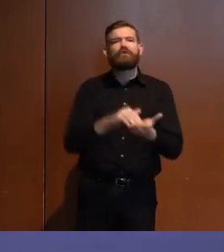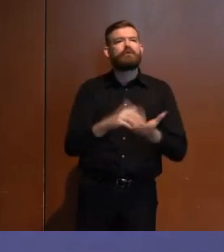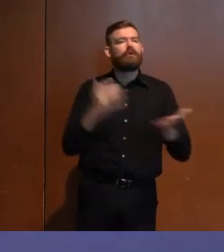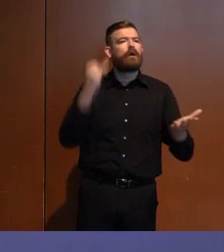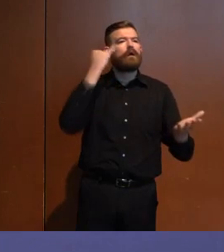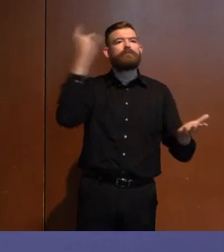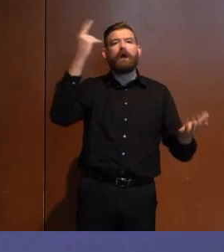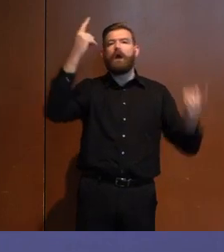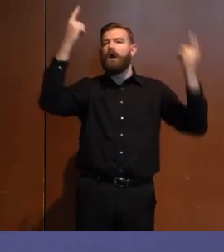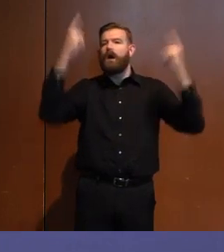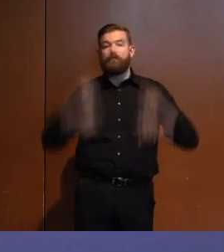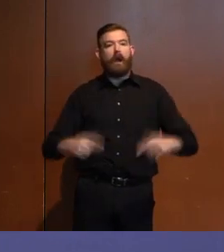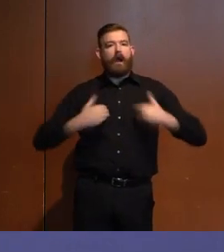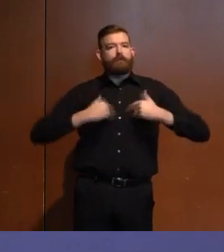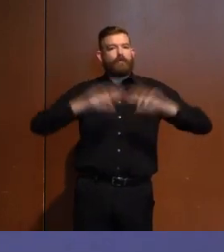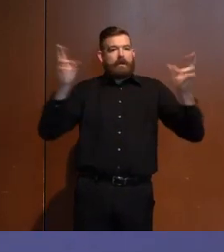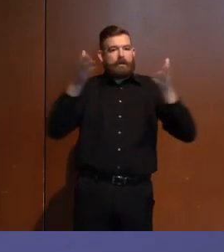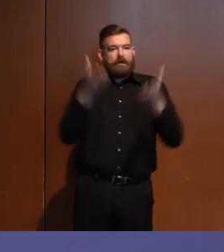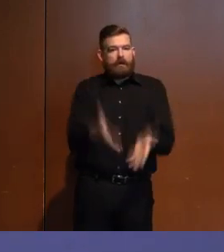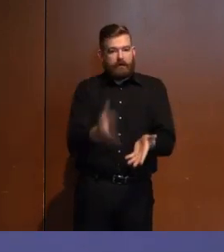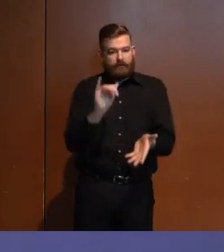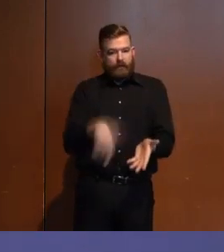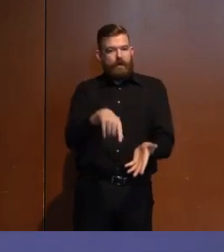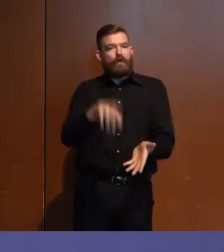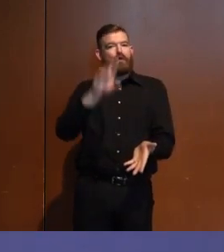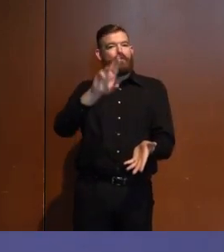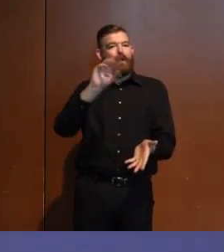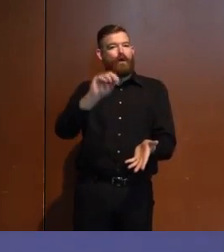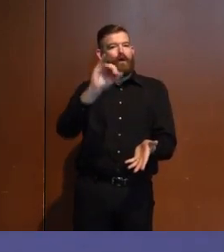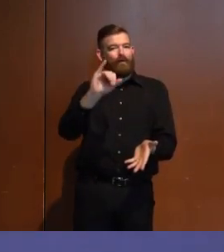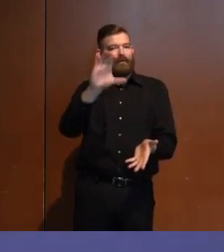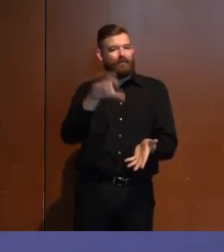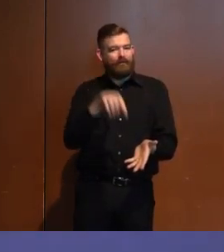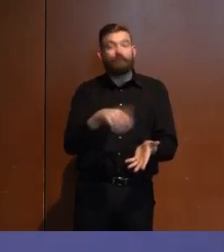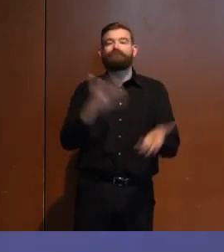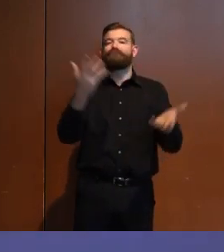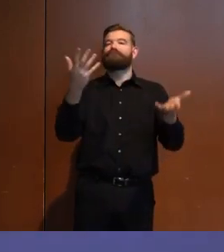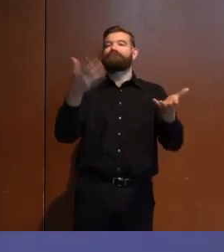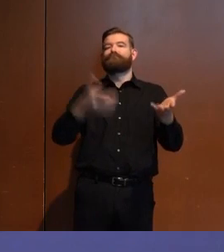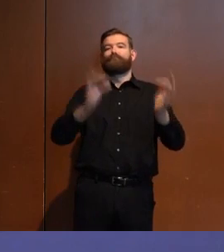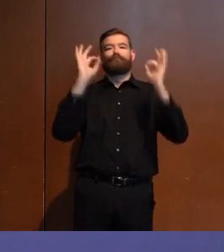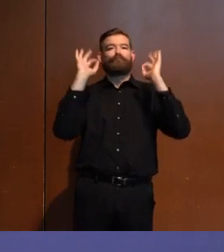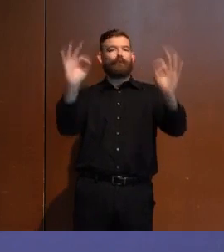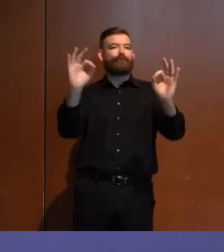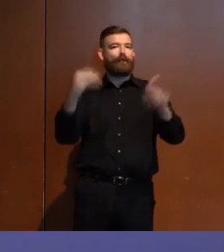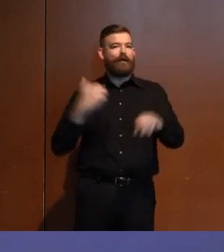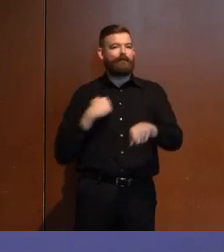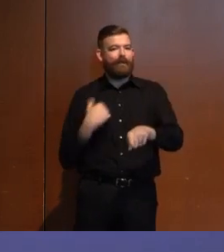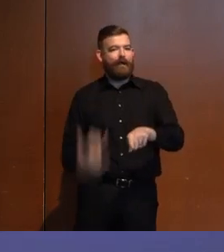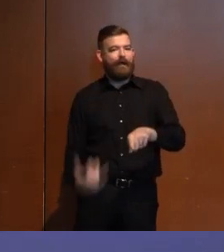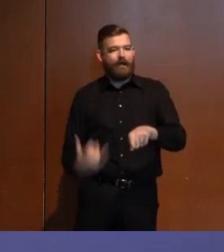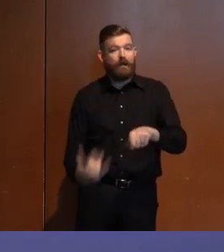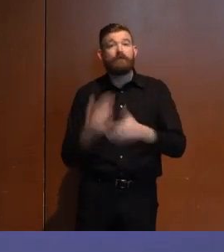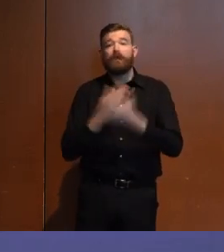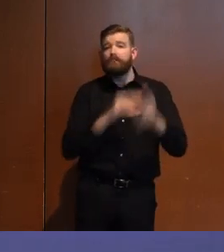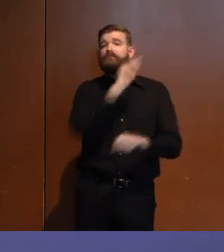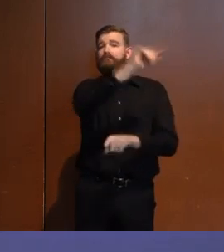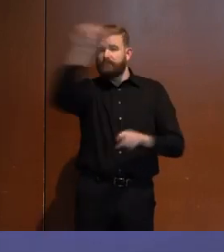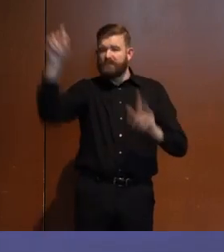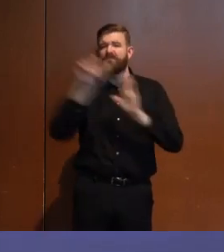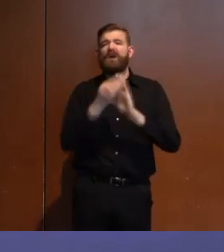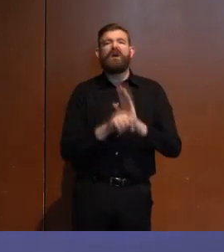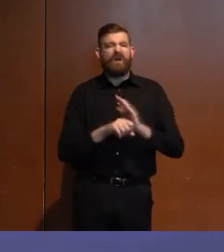America, but it borders on unique. It is an extraordinary location. Chris is spending most of his life